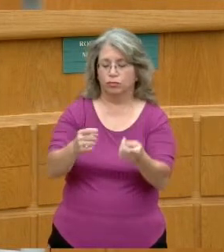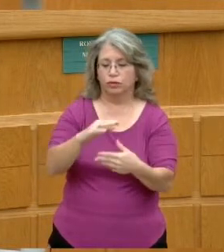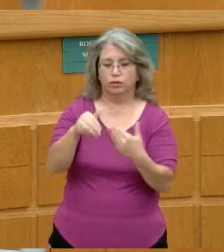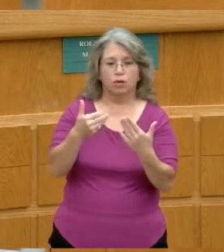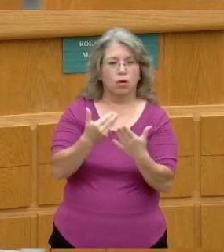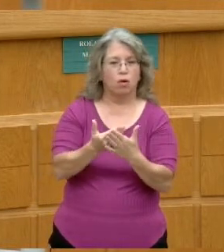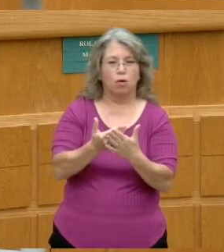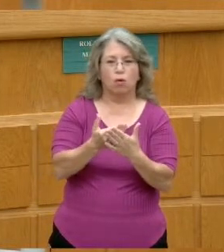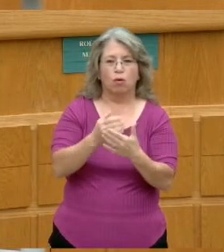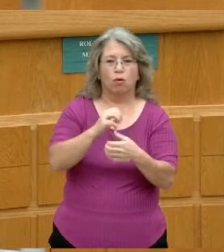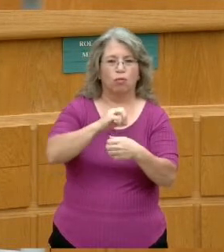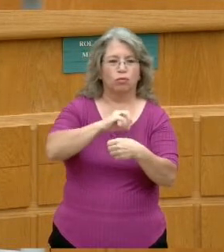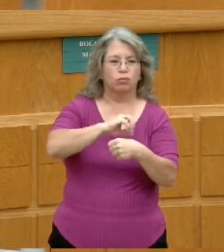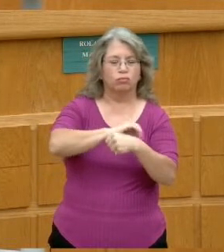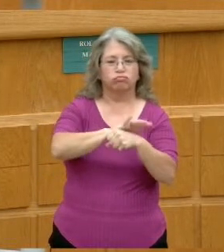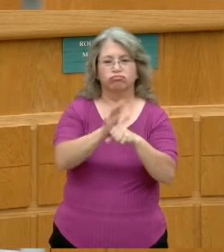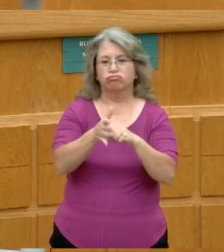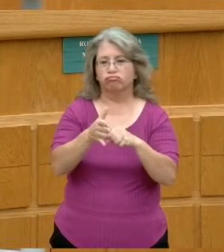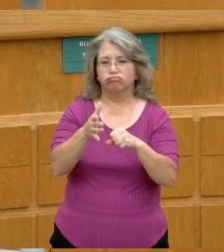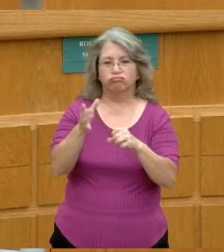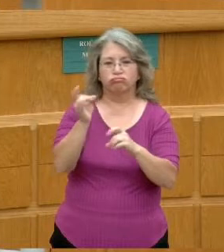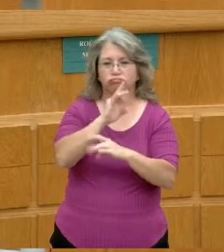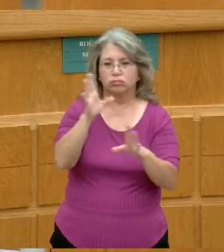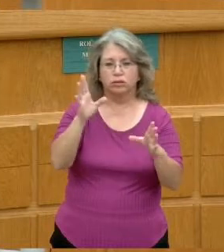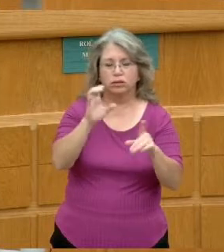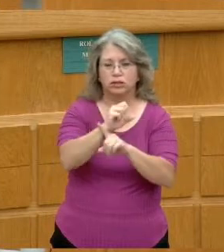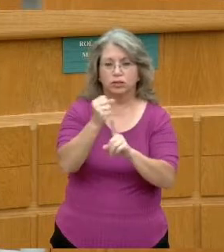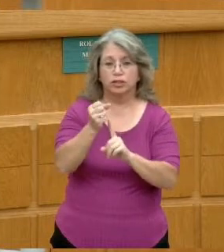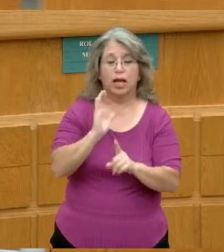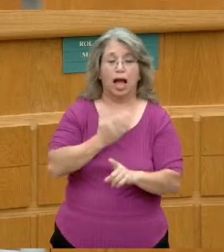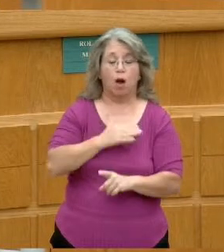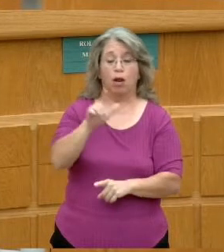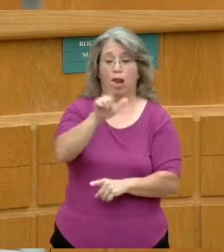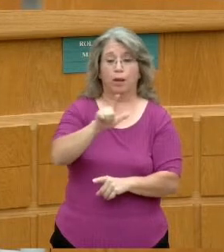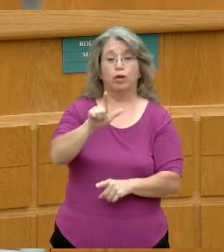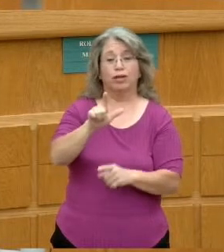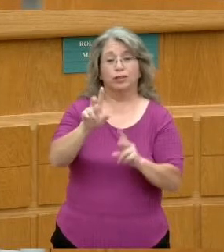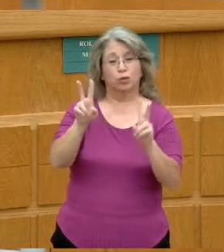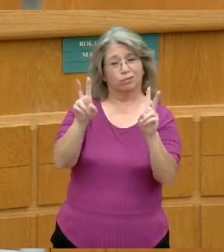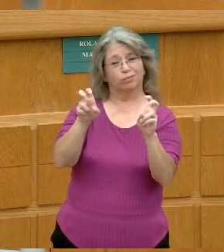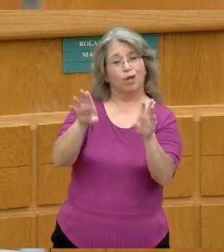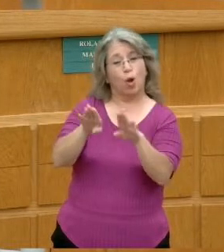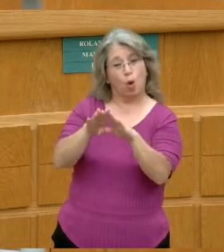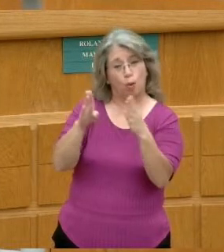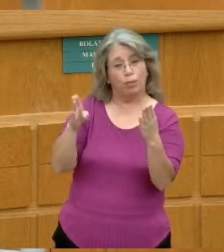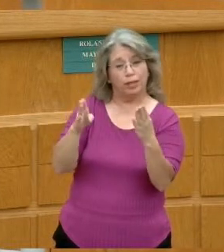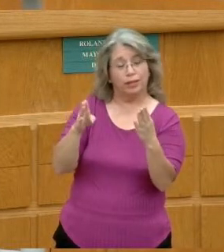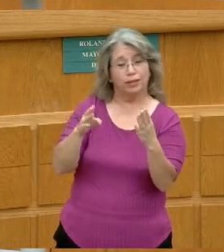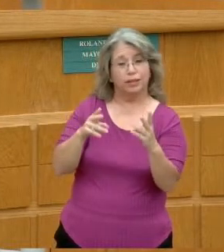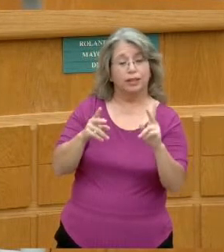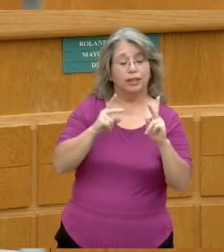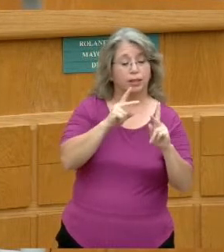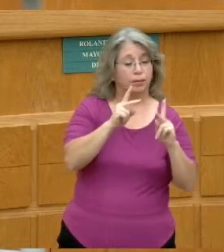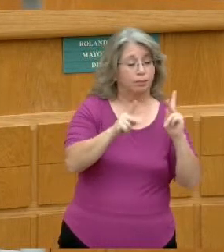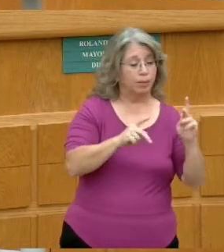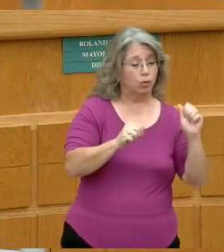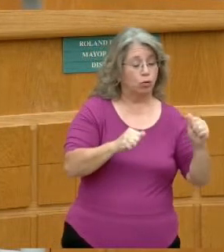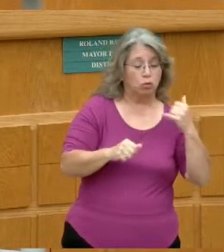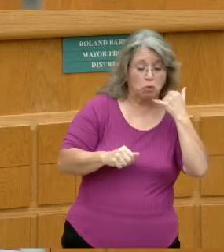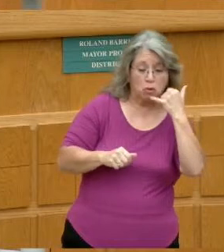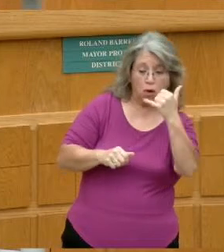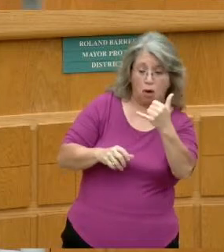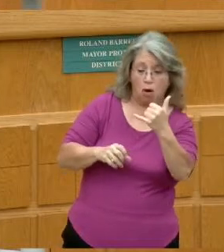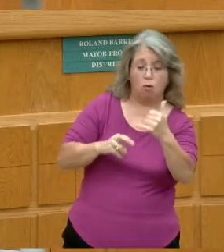we've had here, our libraries have still remained open in that persons can call in or check on the internet and get a